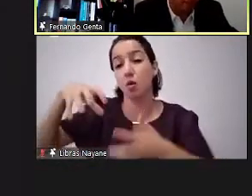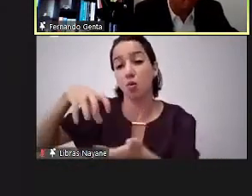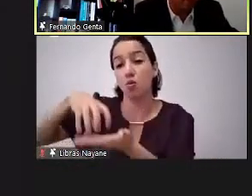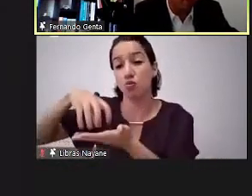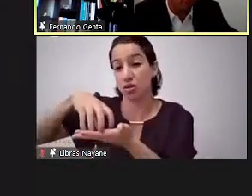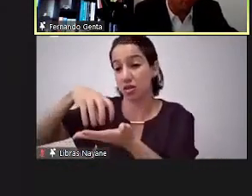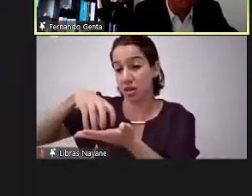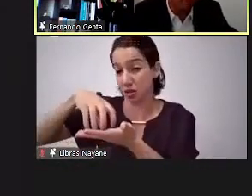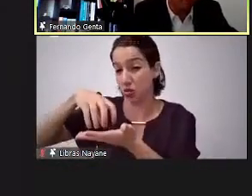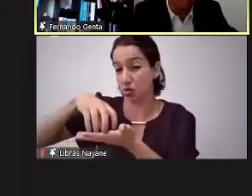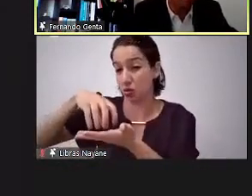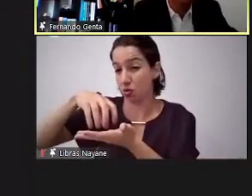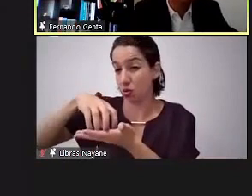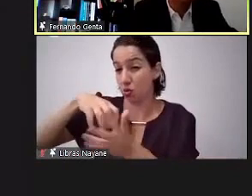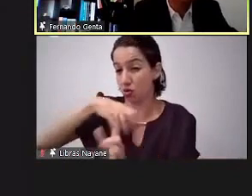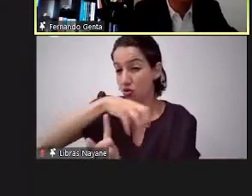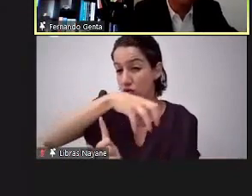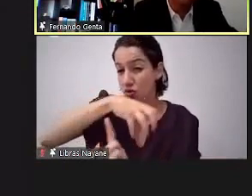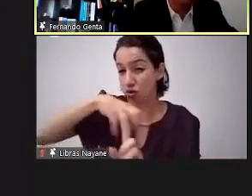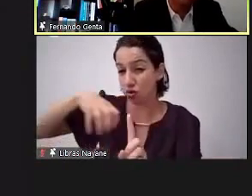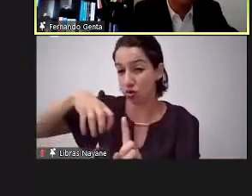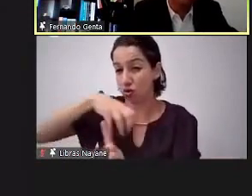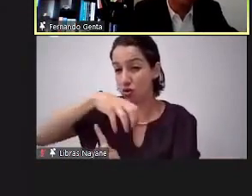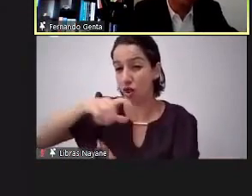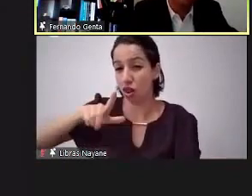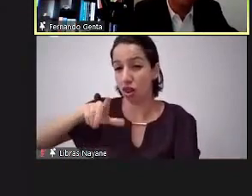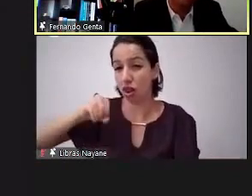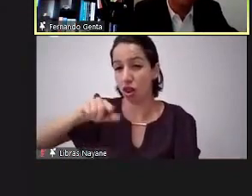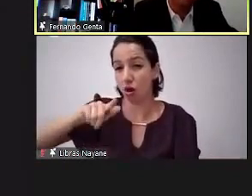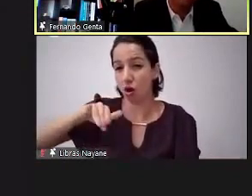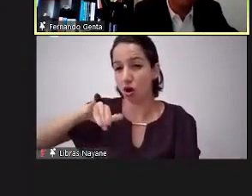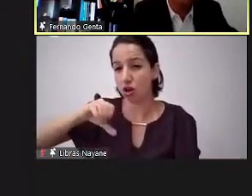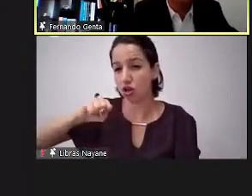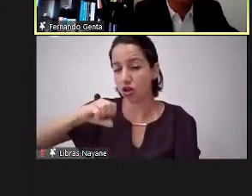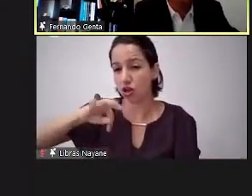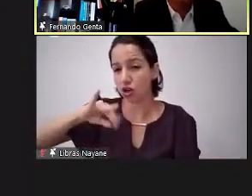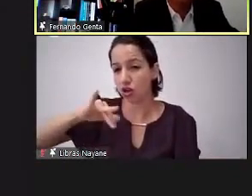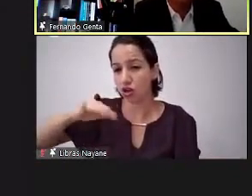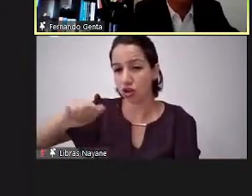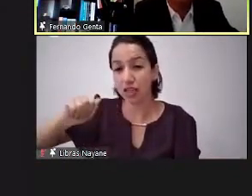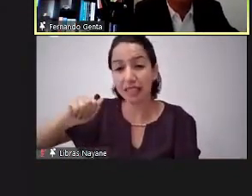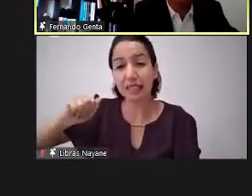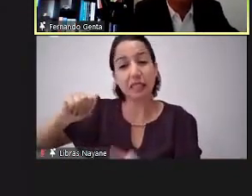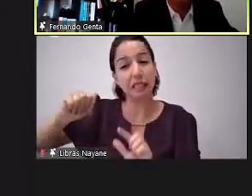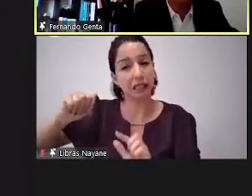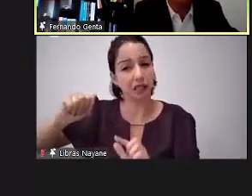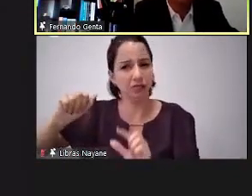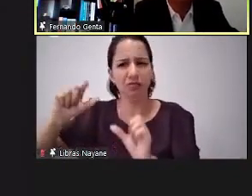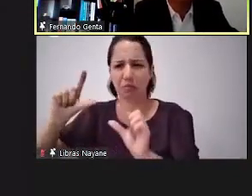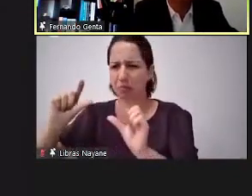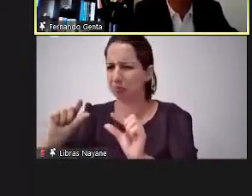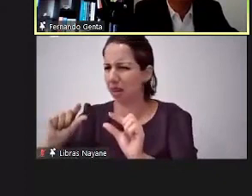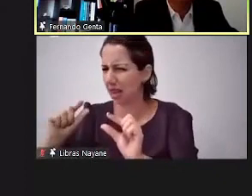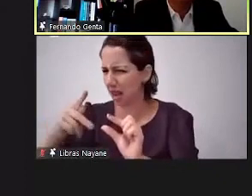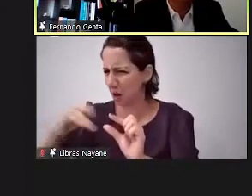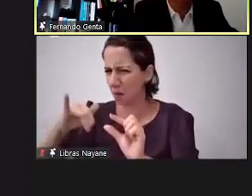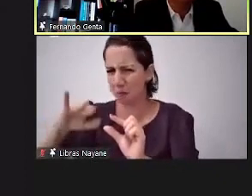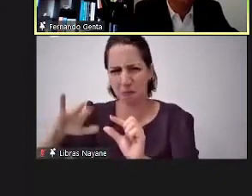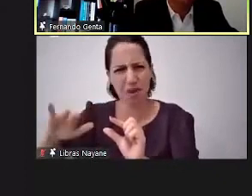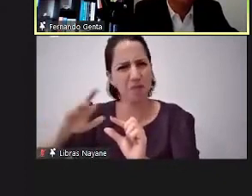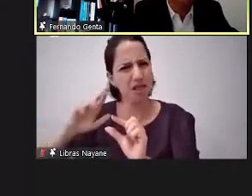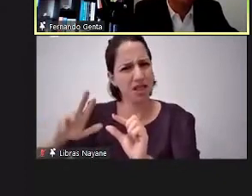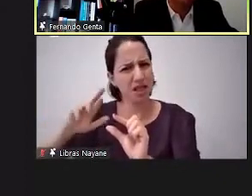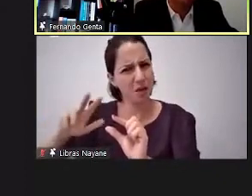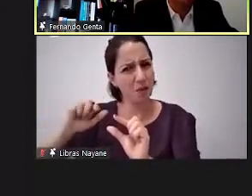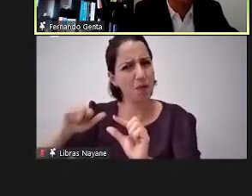up in the during the crisis, is the logistics, and will be having a great share